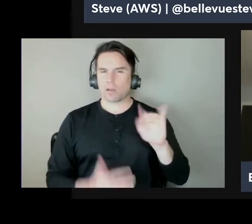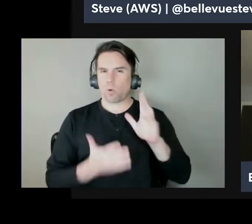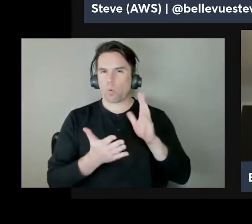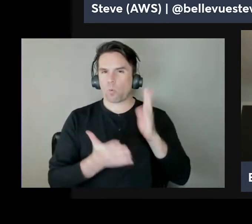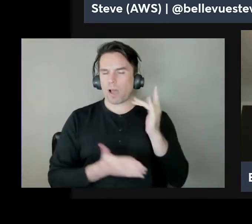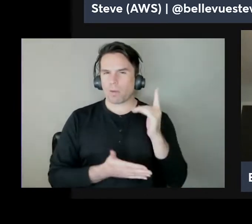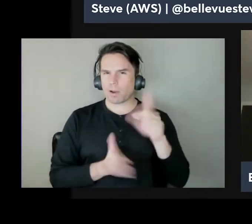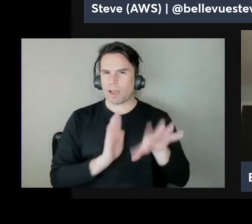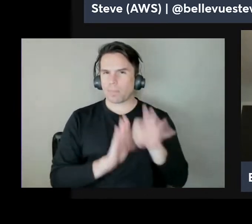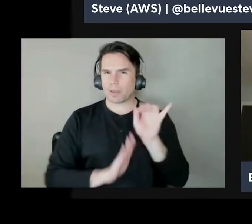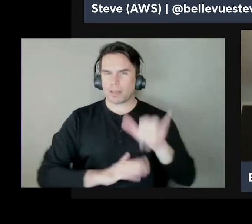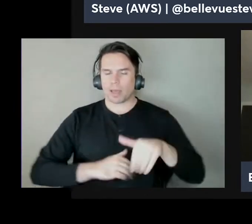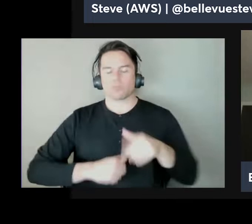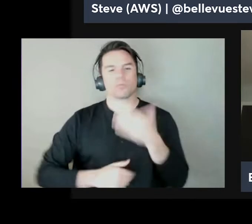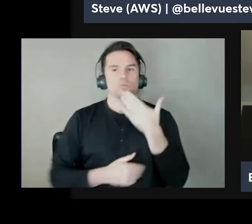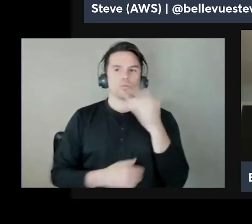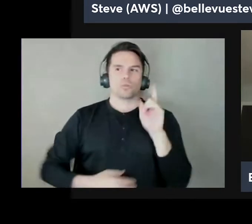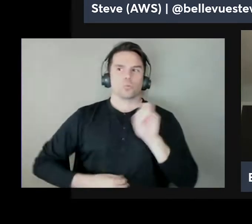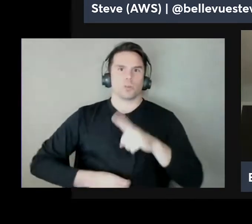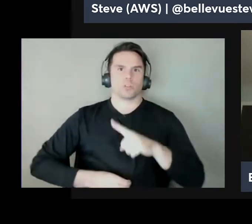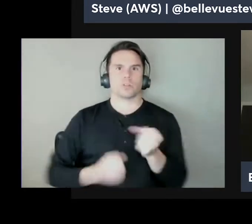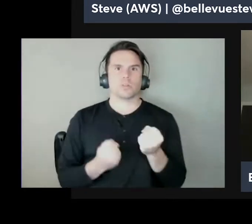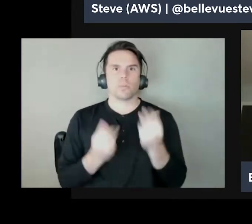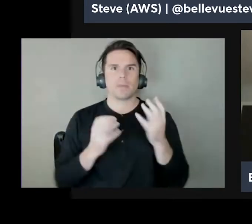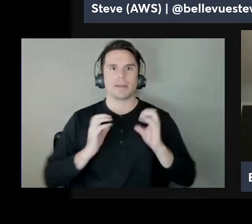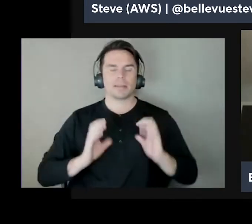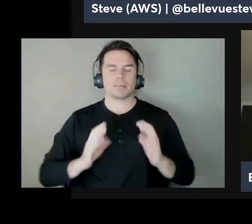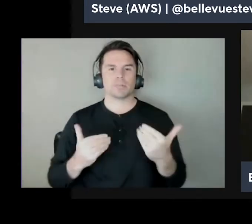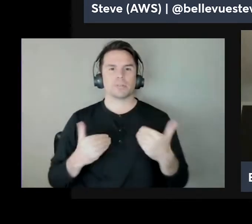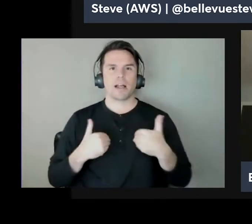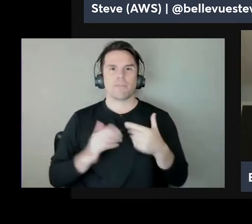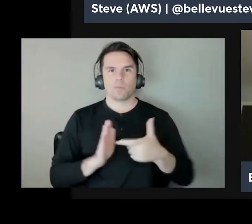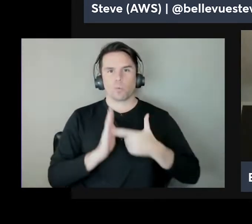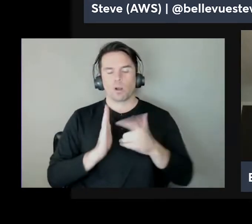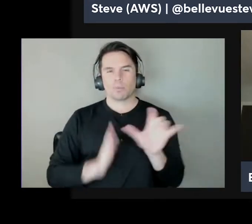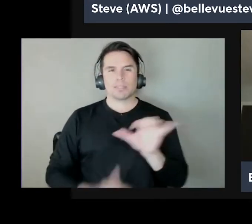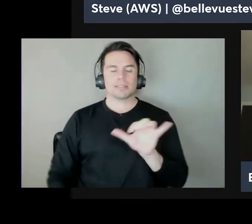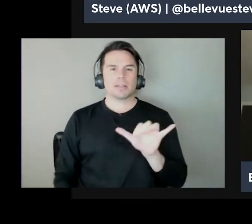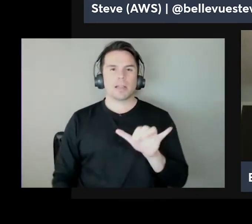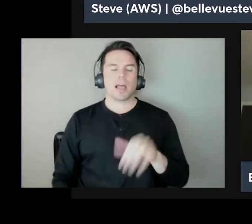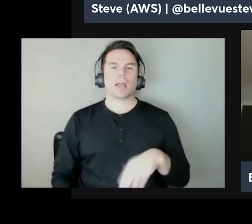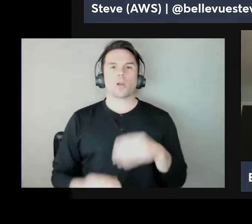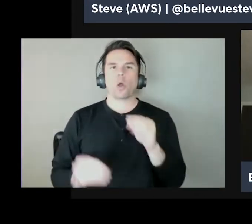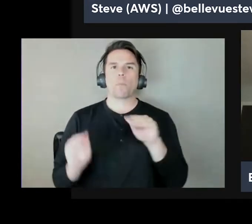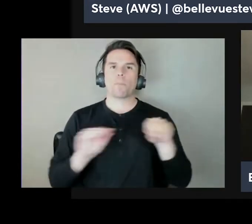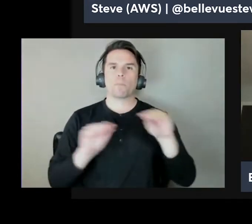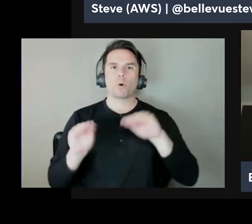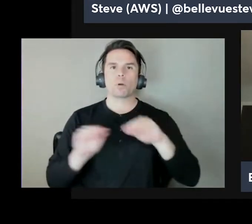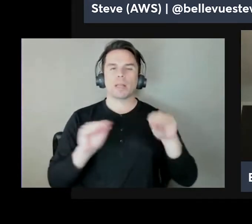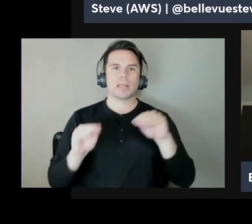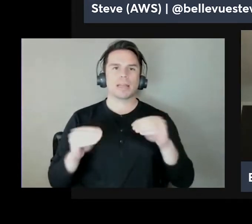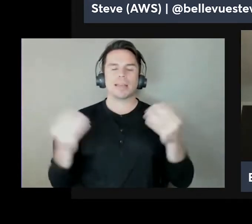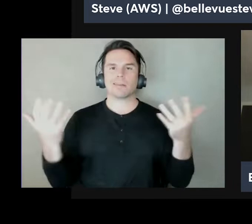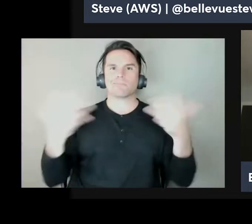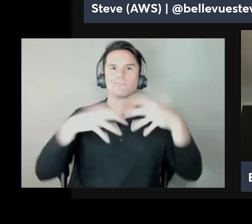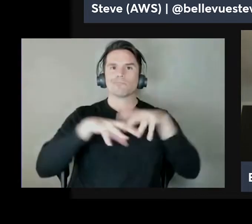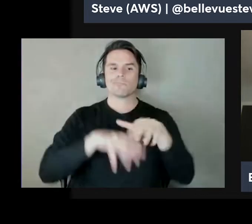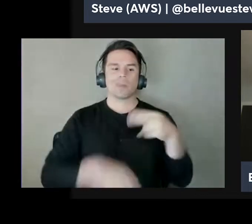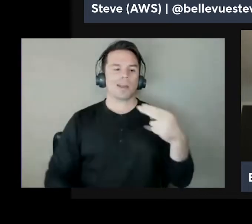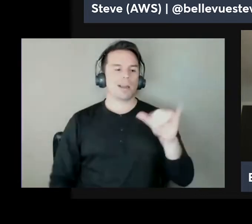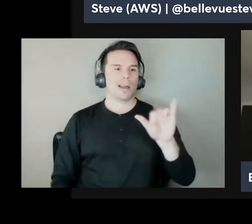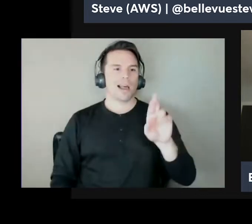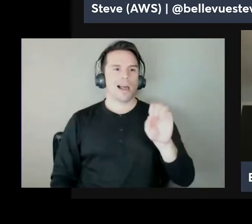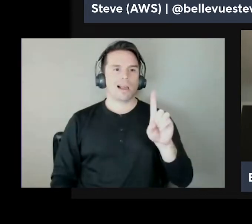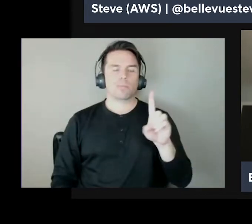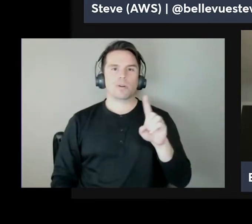you see, right, now many customers have requirements like portability, hybrid cloud approach, or they kind of have